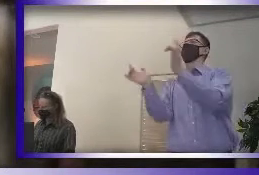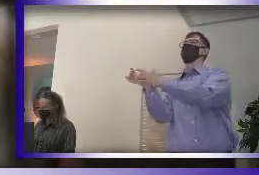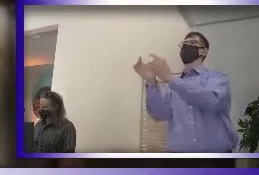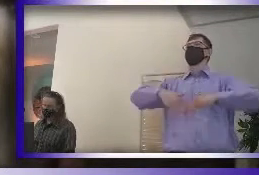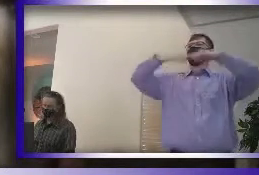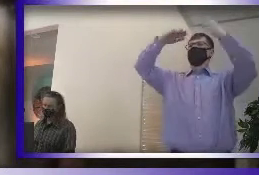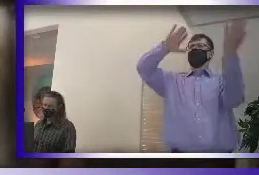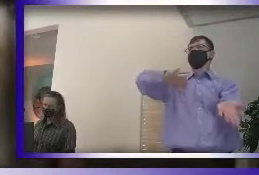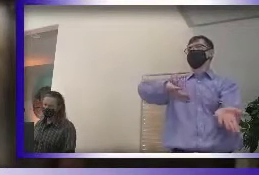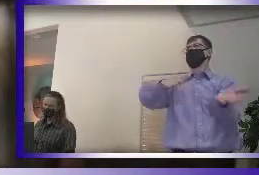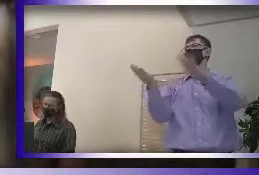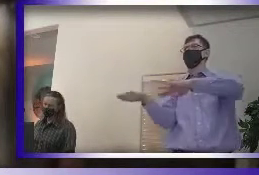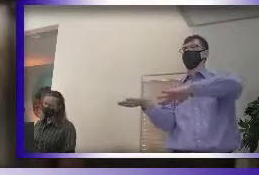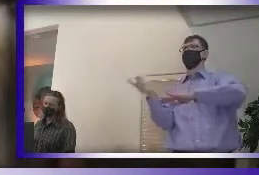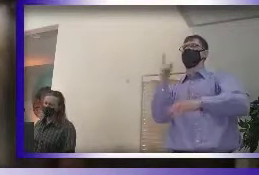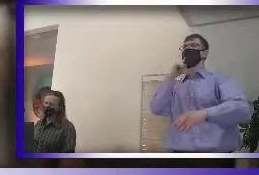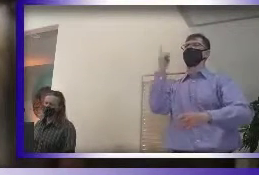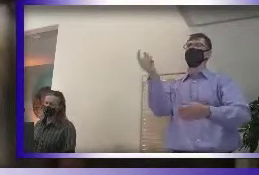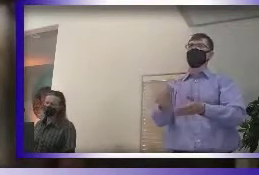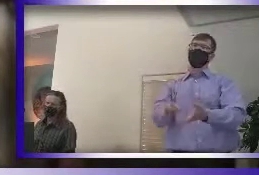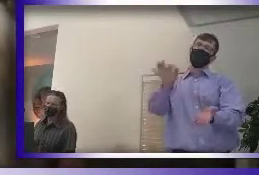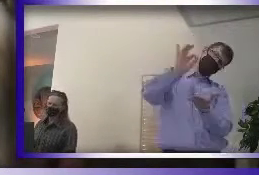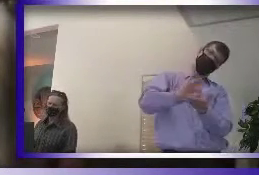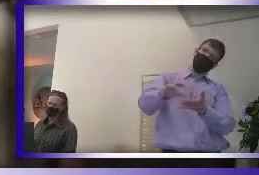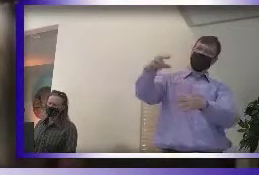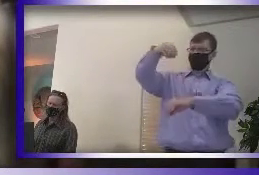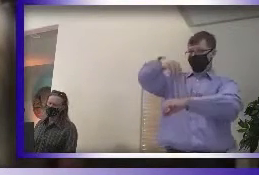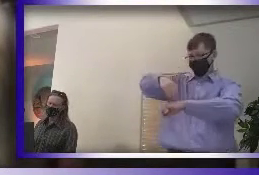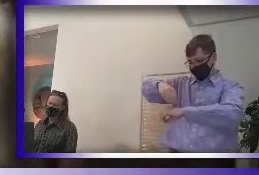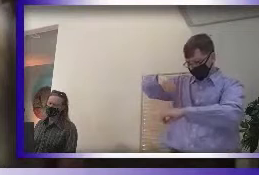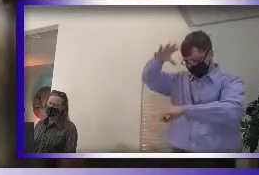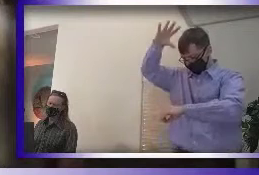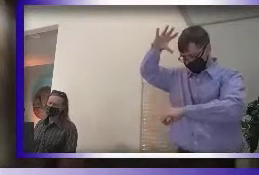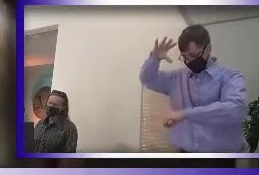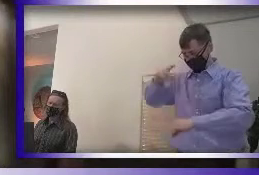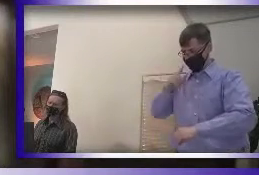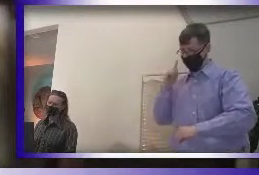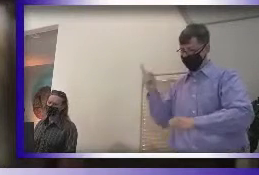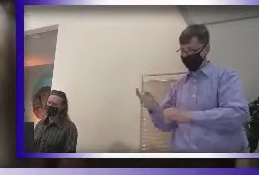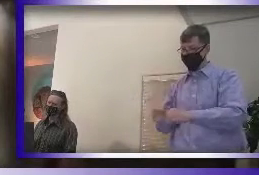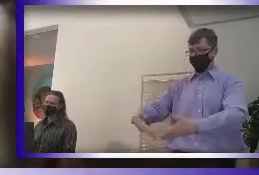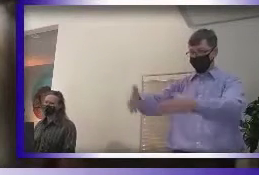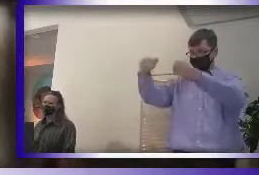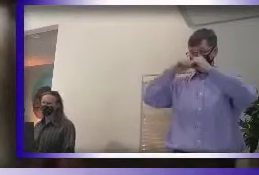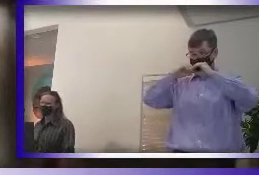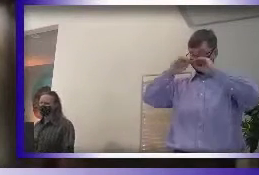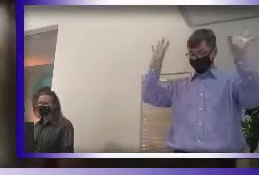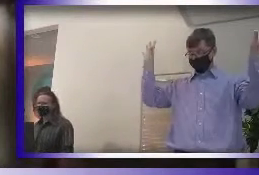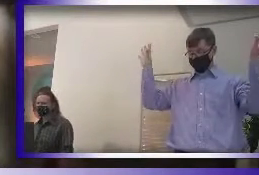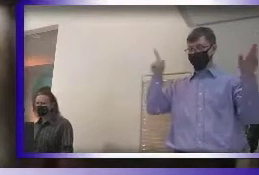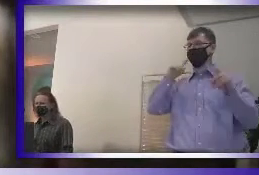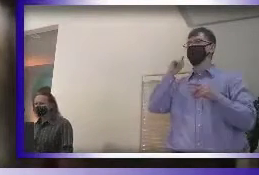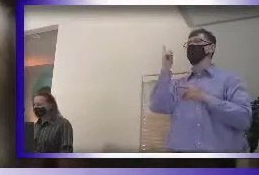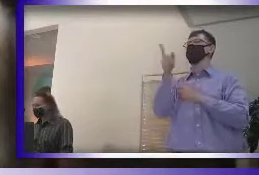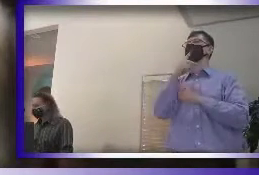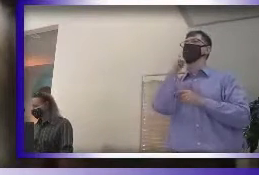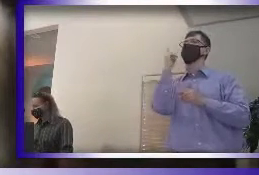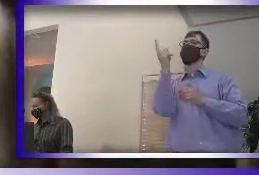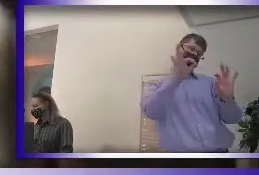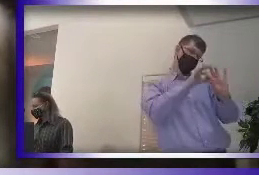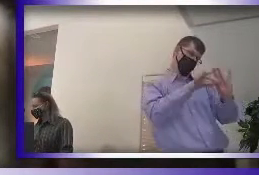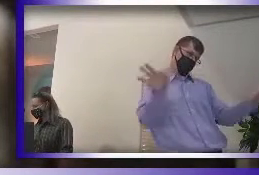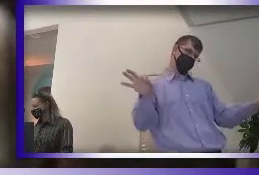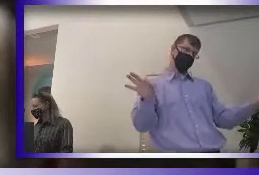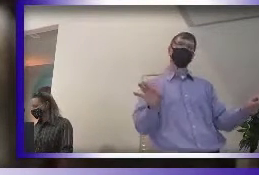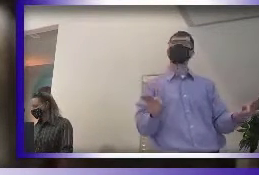enlightenment. It is the thing that groups of women have called on as the goddess in the